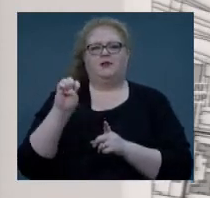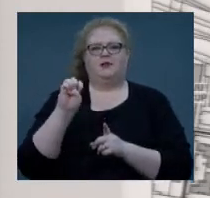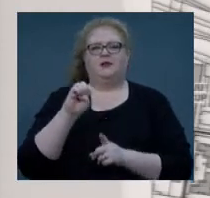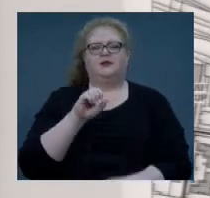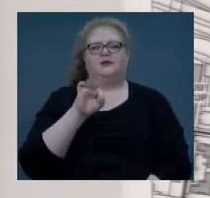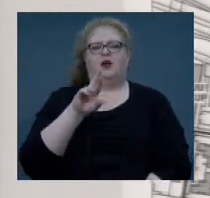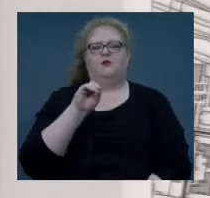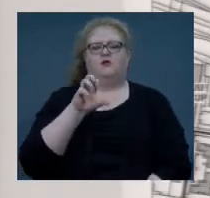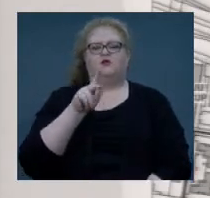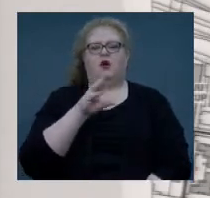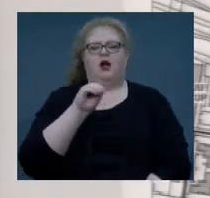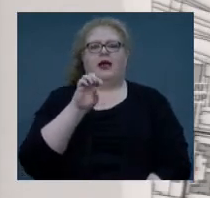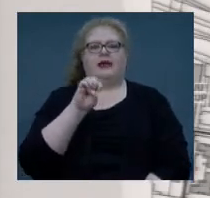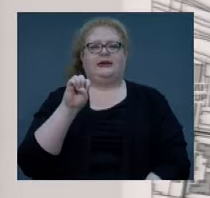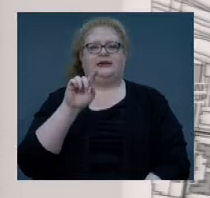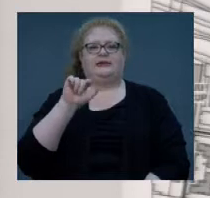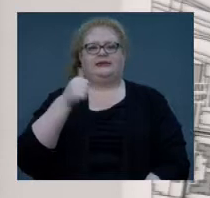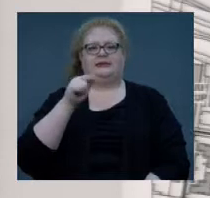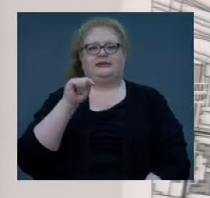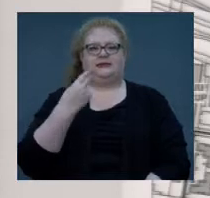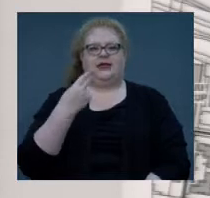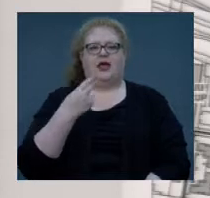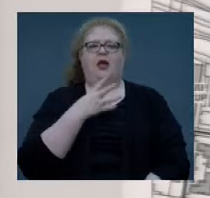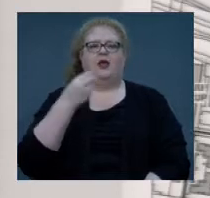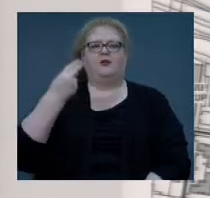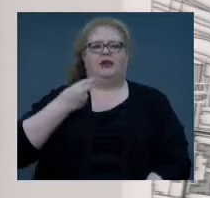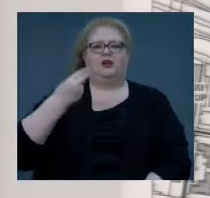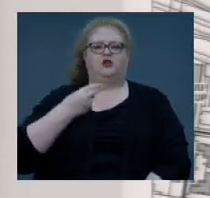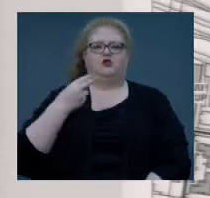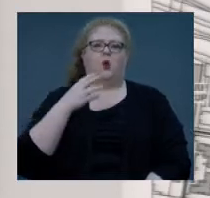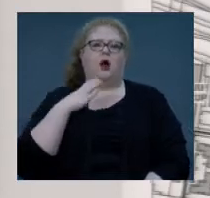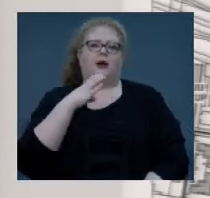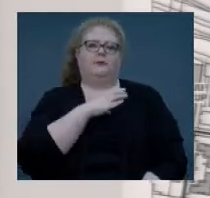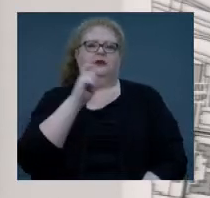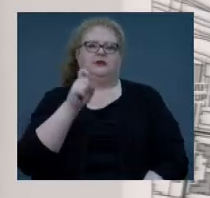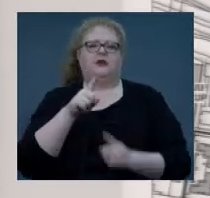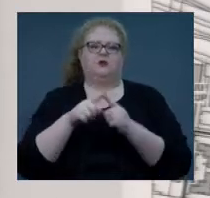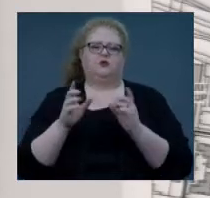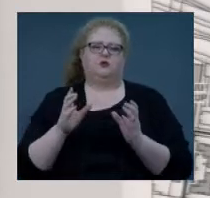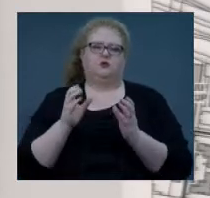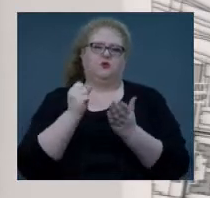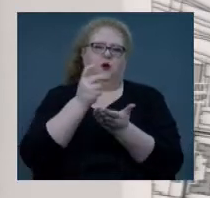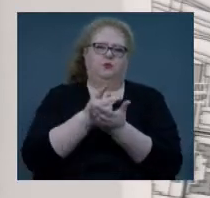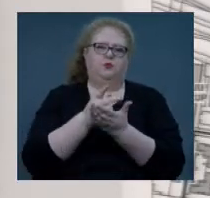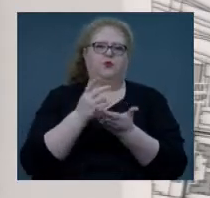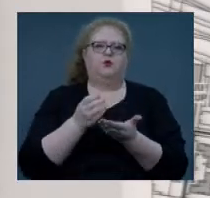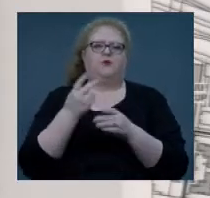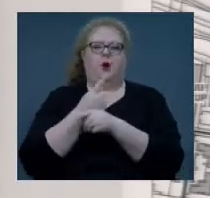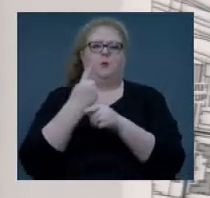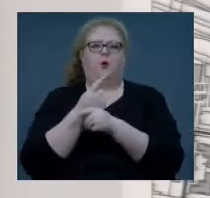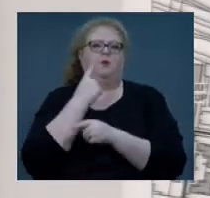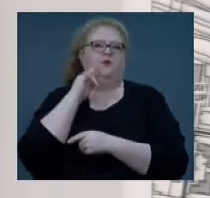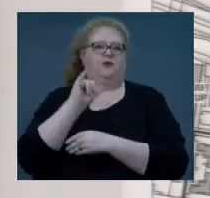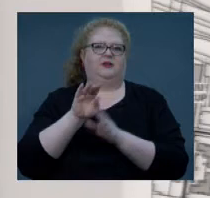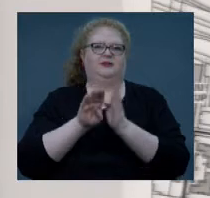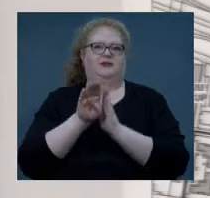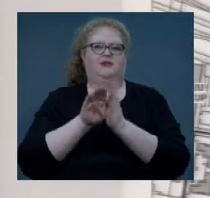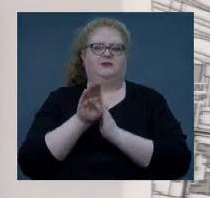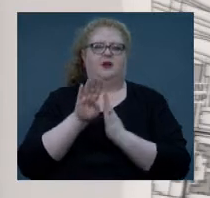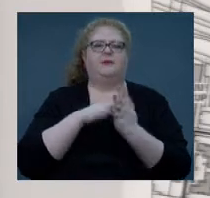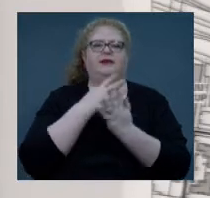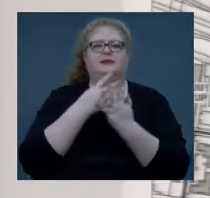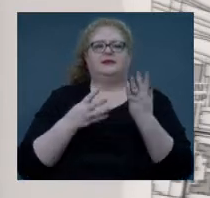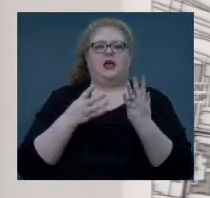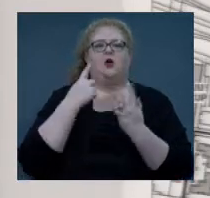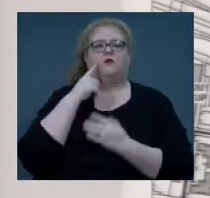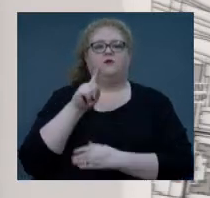10th Street. The Historic District Commission must approve a certificate of appropriateness for this development. This matter is scheduled to be considered by the